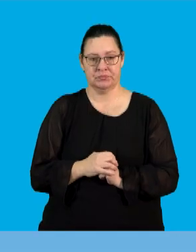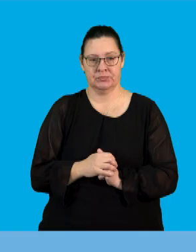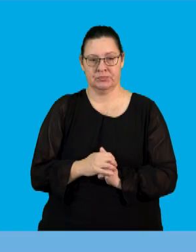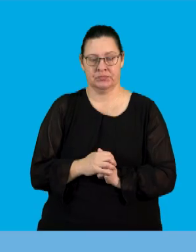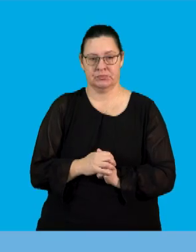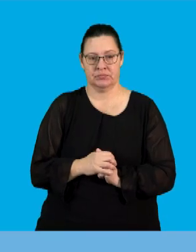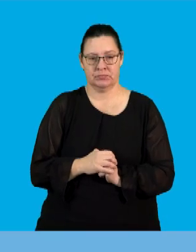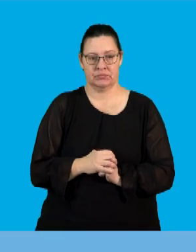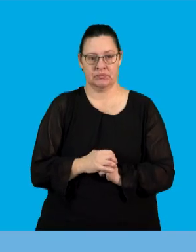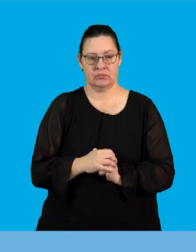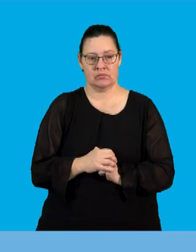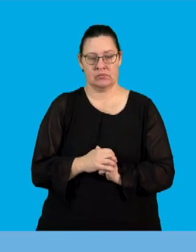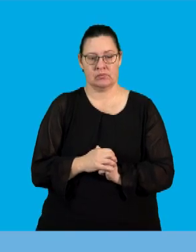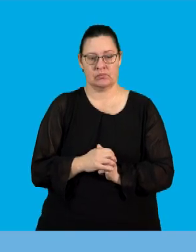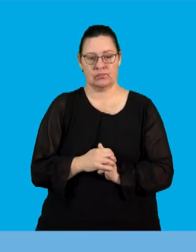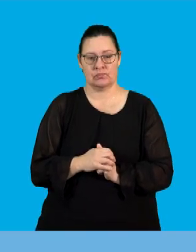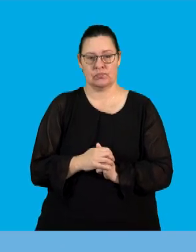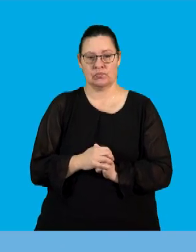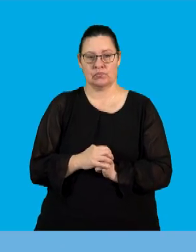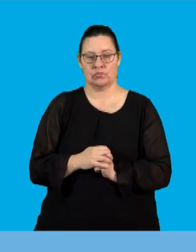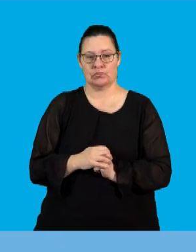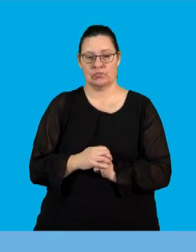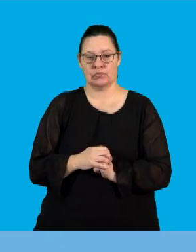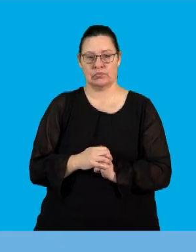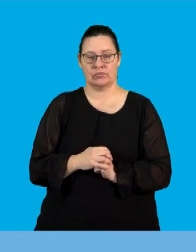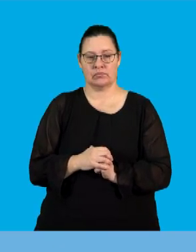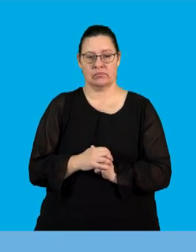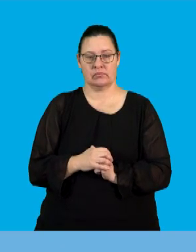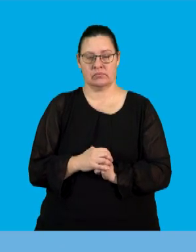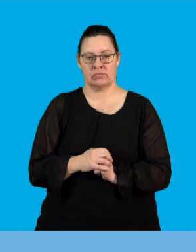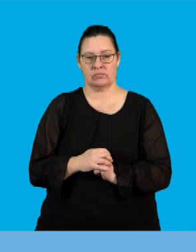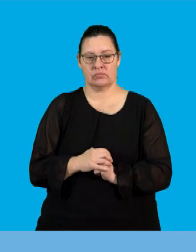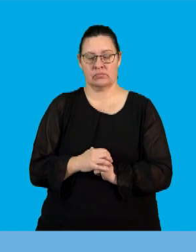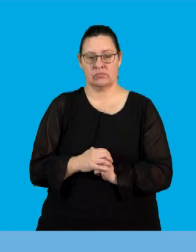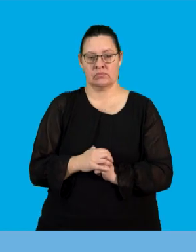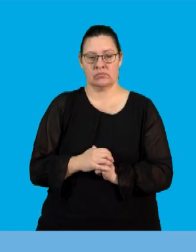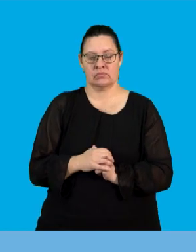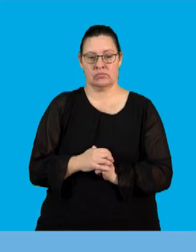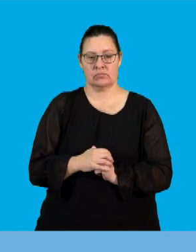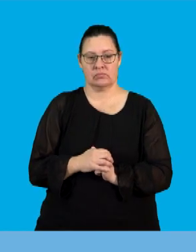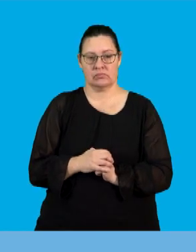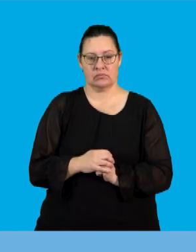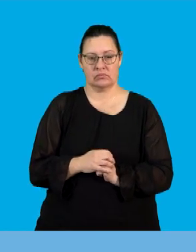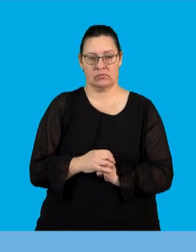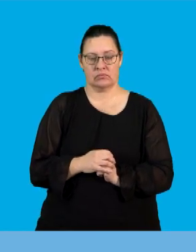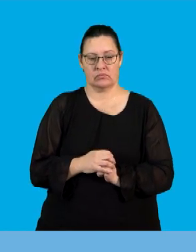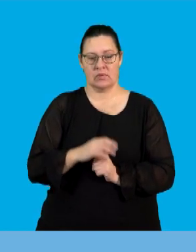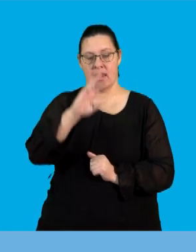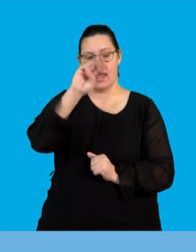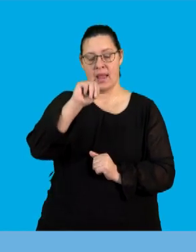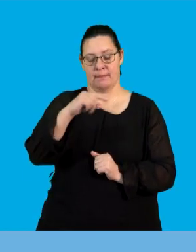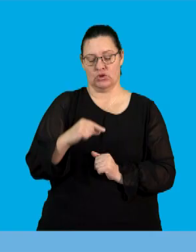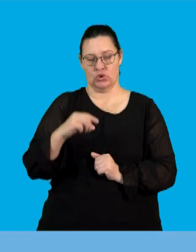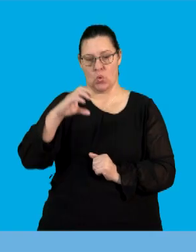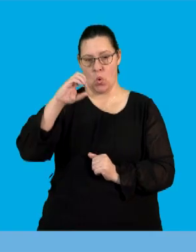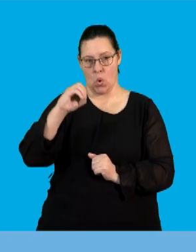reacting to form a metal oxide. And that is going to be our magnesium oxide. So that is number 2. Capital letter M,